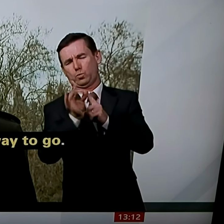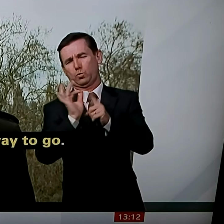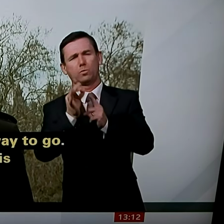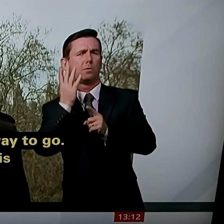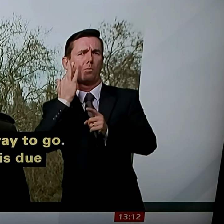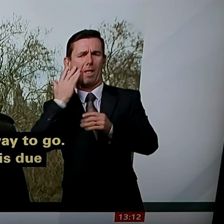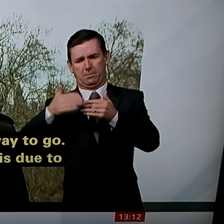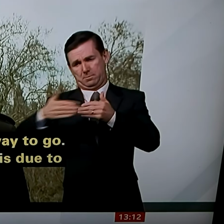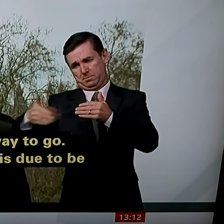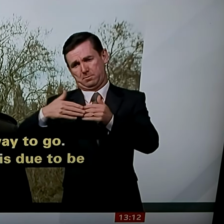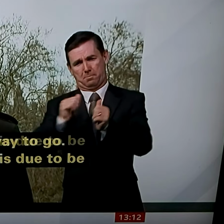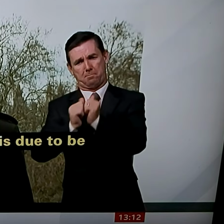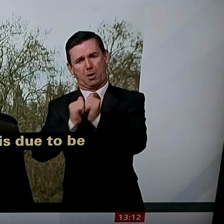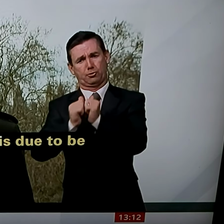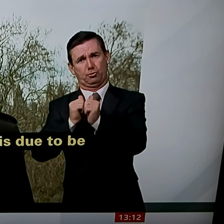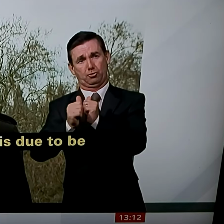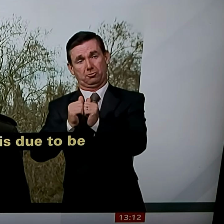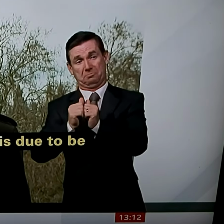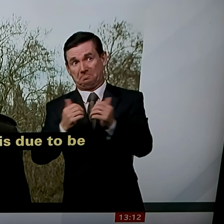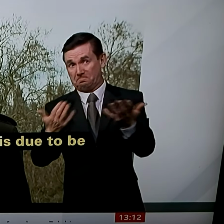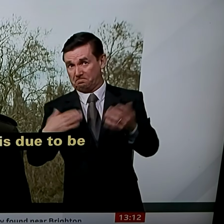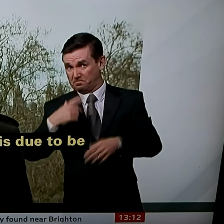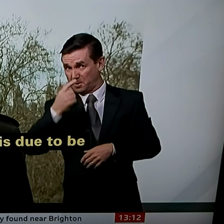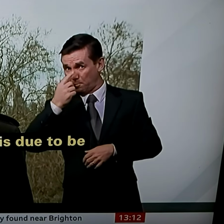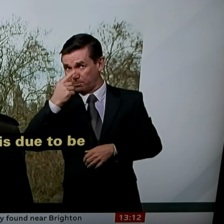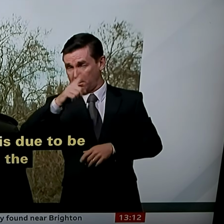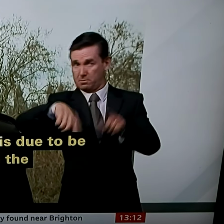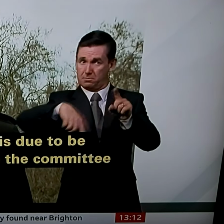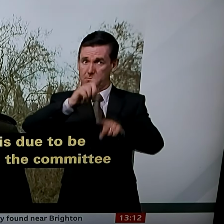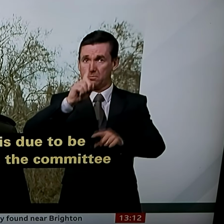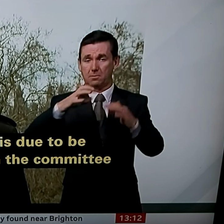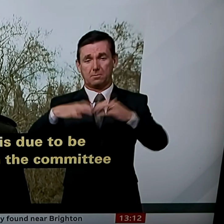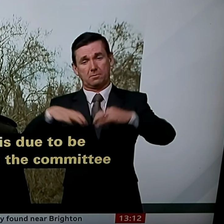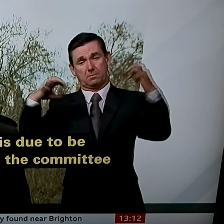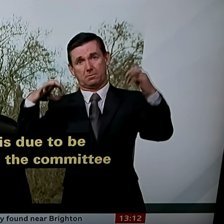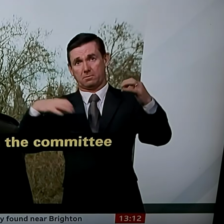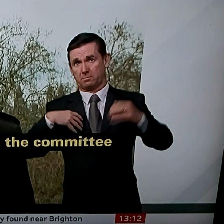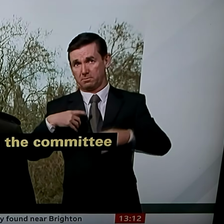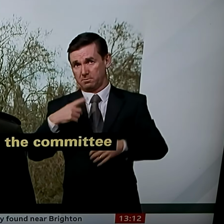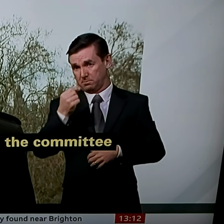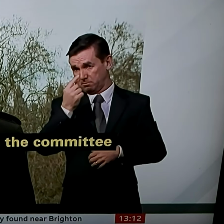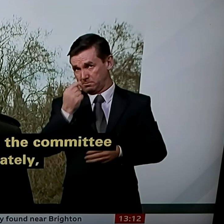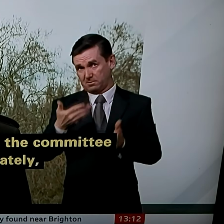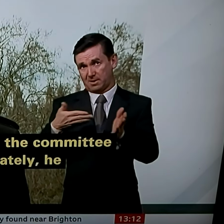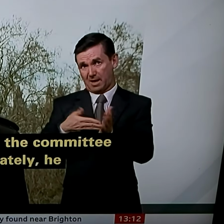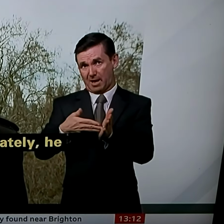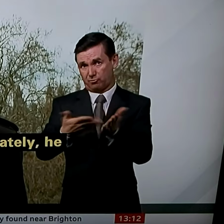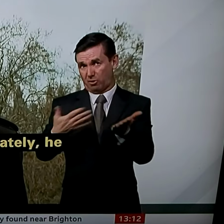month. Ultimately, he could be suspended from the Commons and further still, potentially